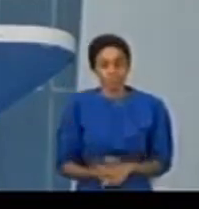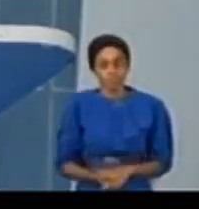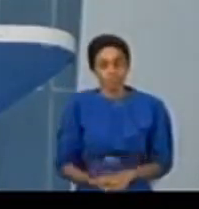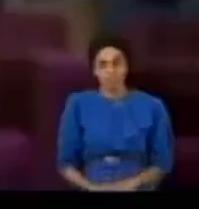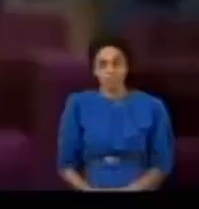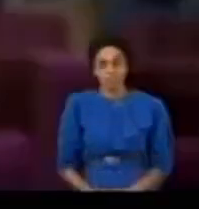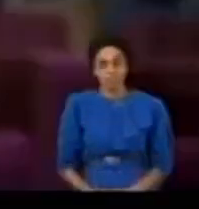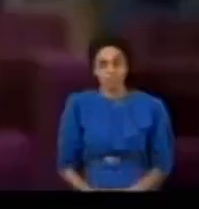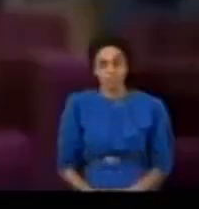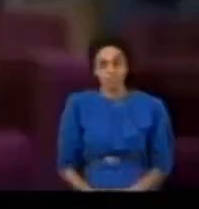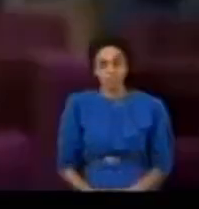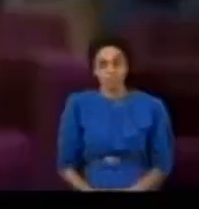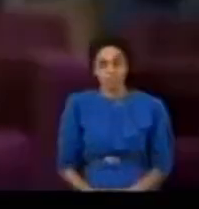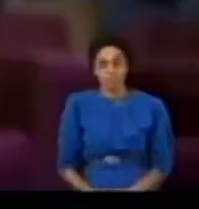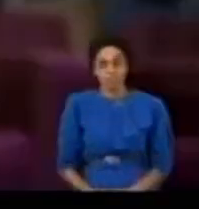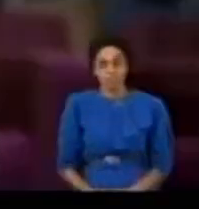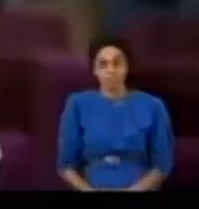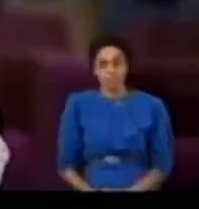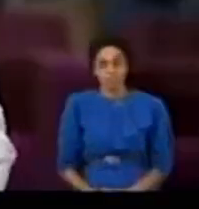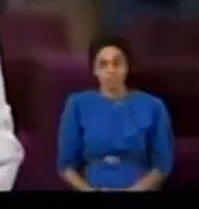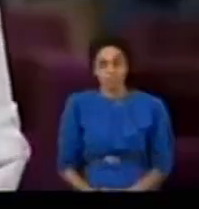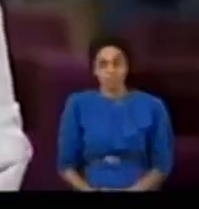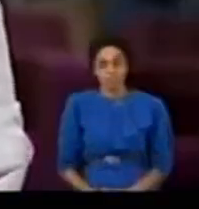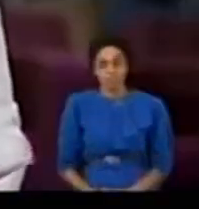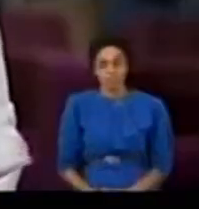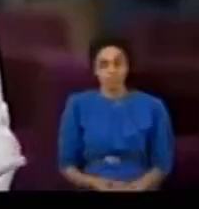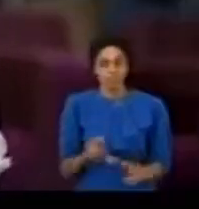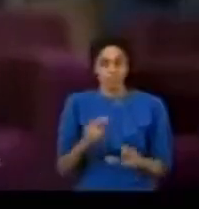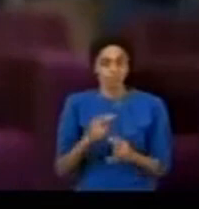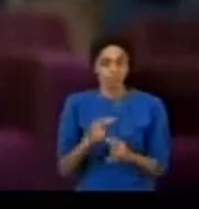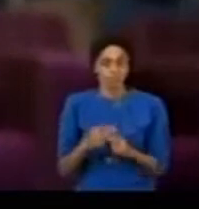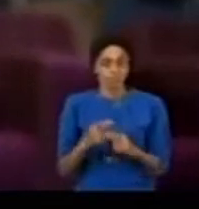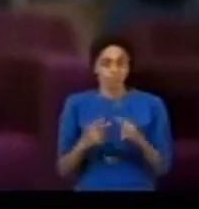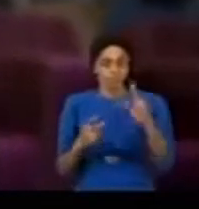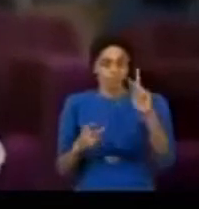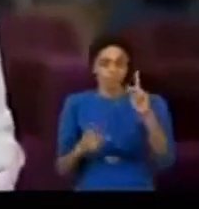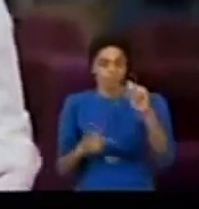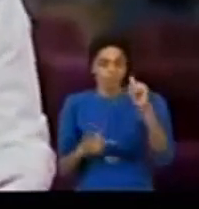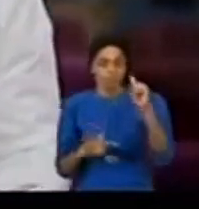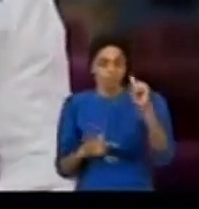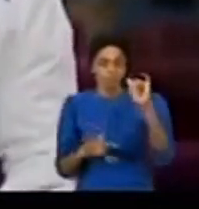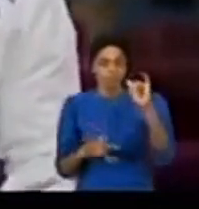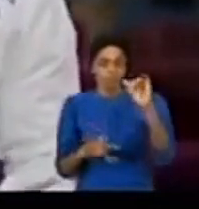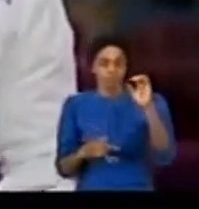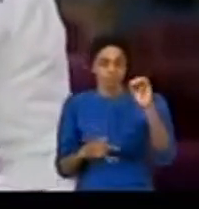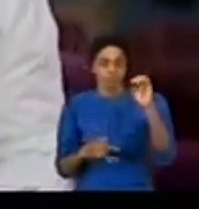testifier is Kayode Akiyemi.